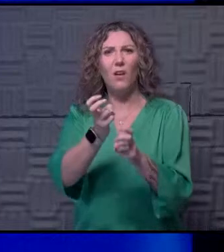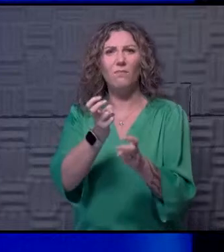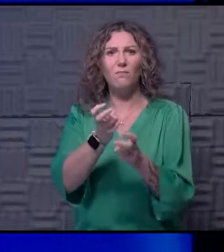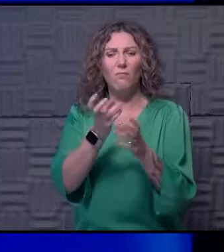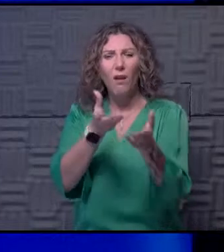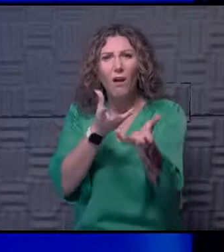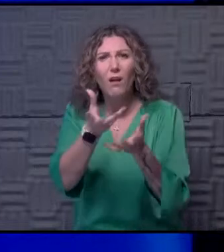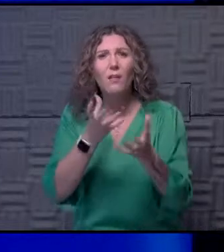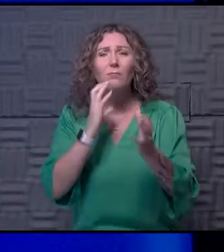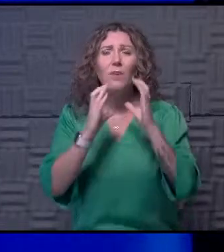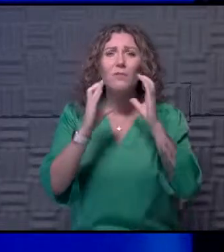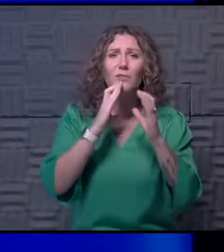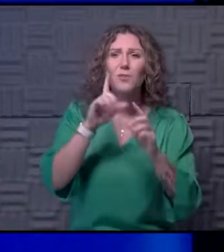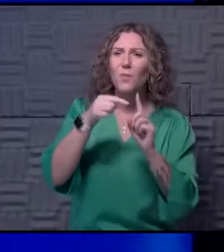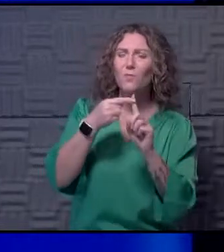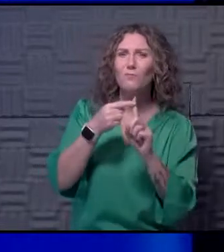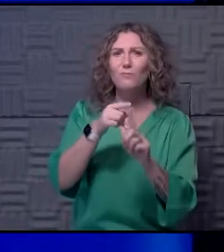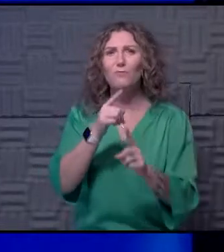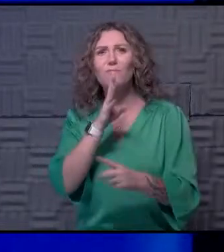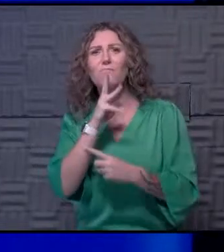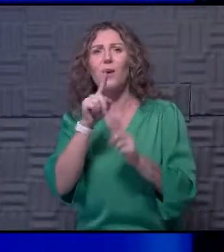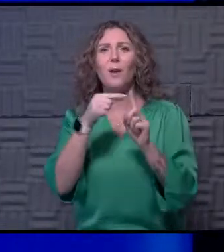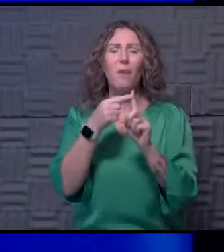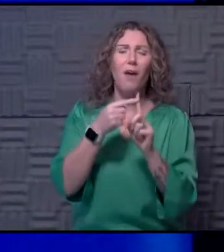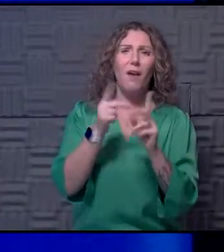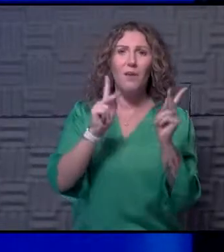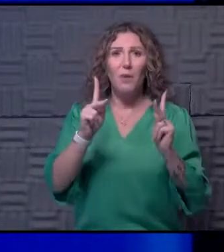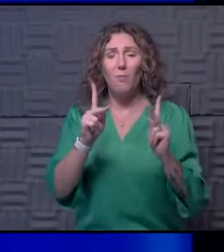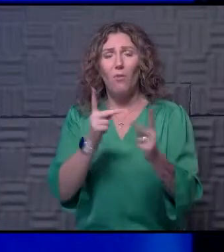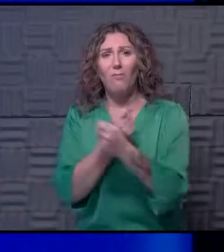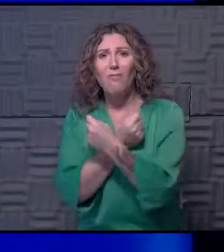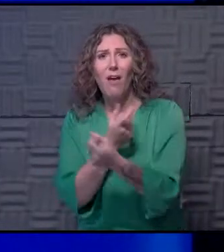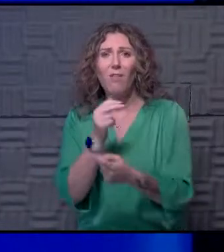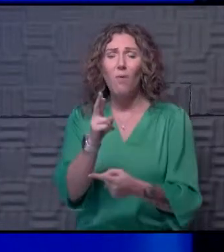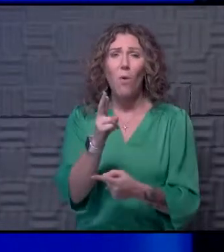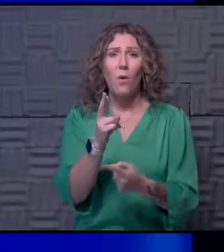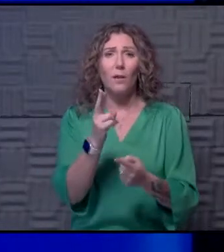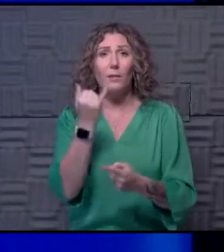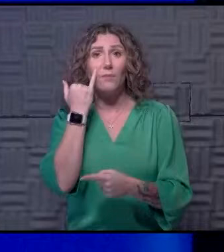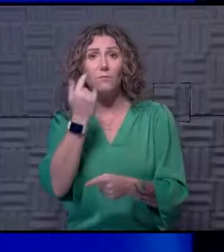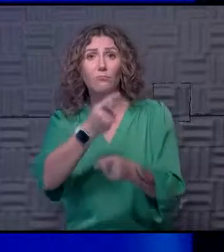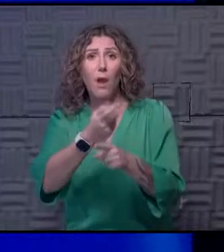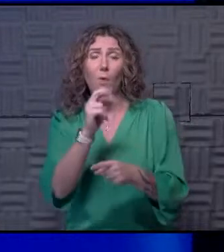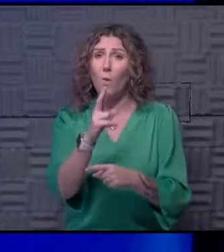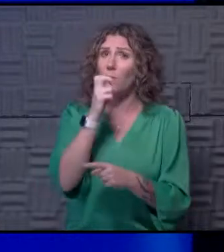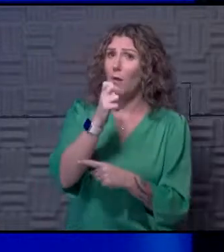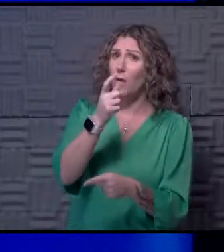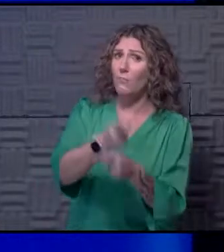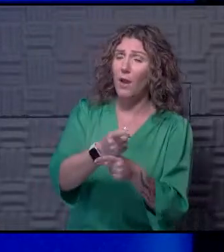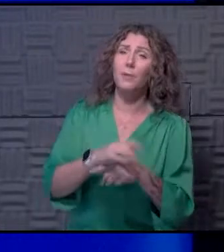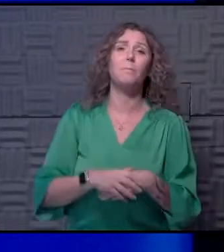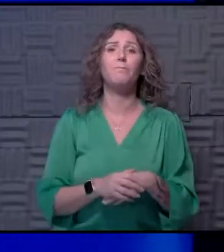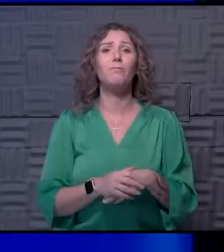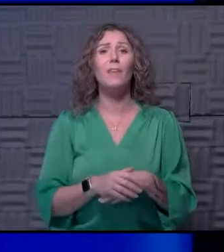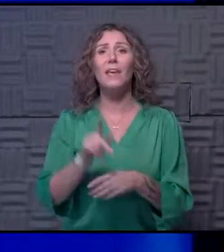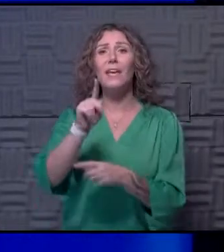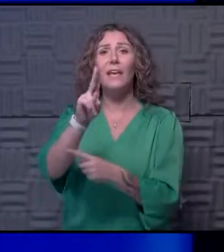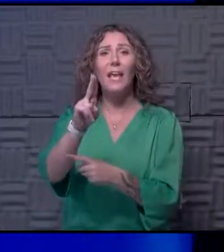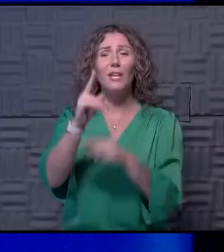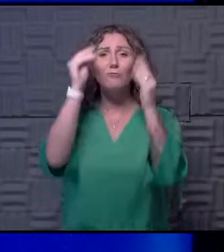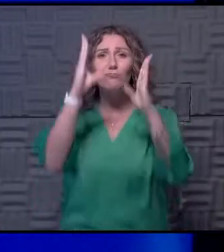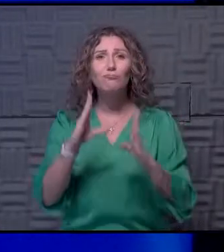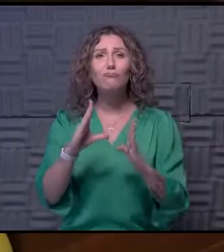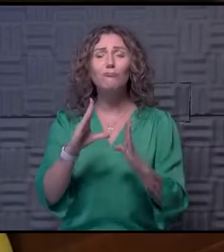with people who you care about and you love about whether or not the vaccine is right or not right for them. Dr. KU, Professor